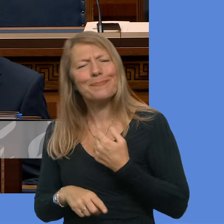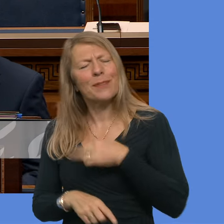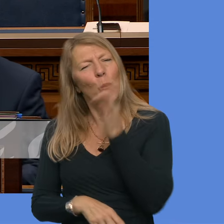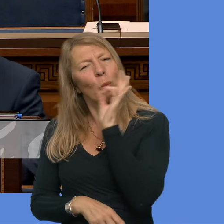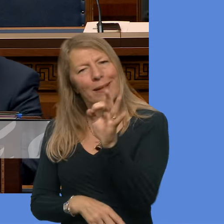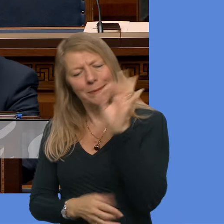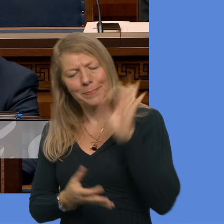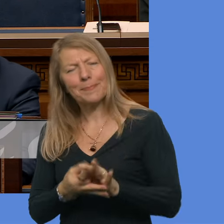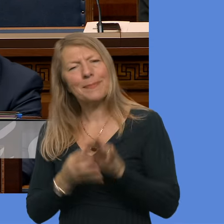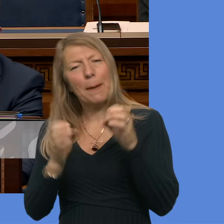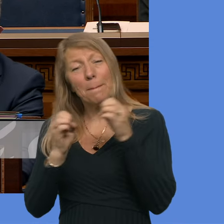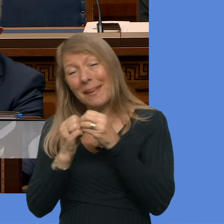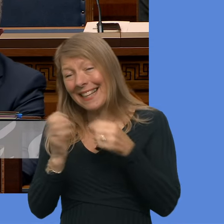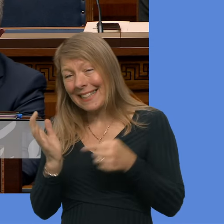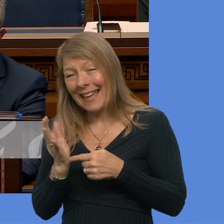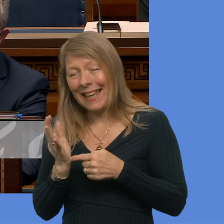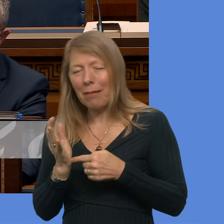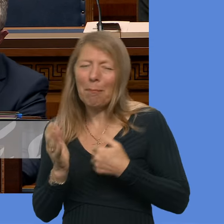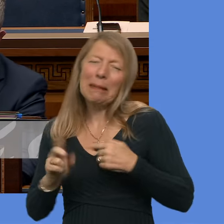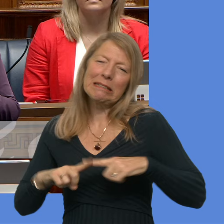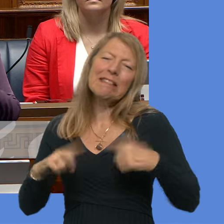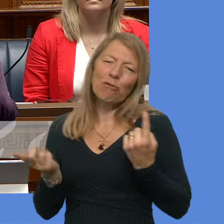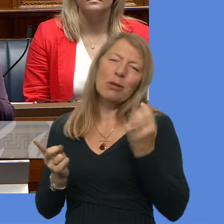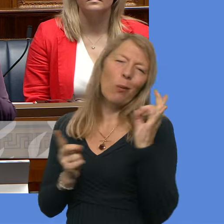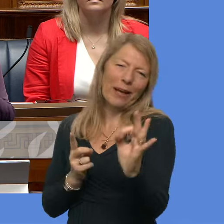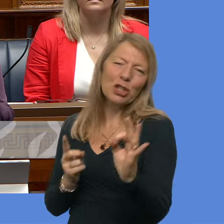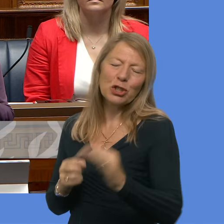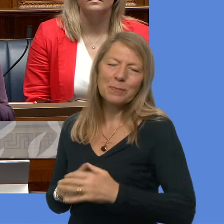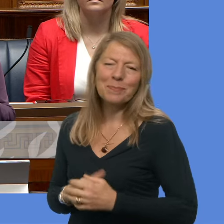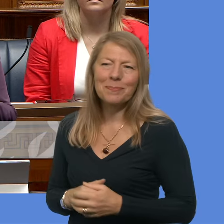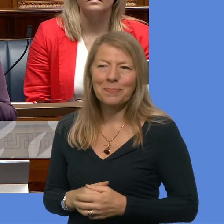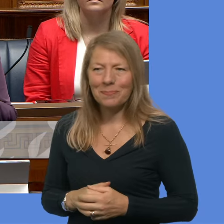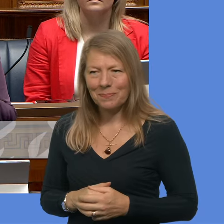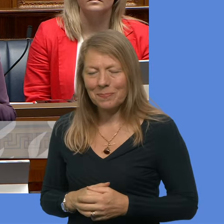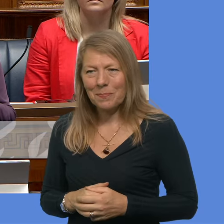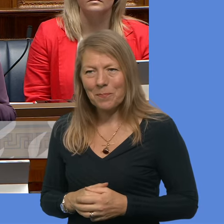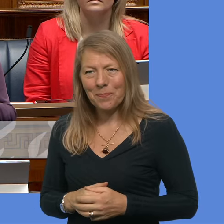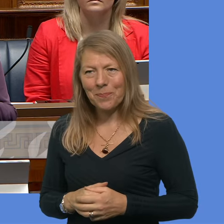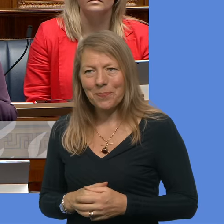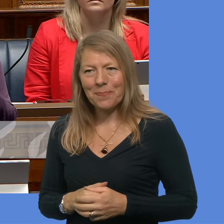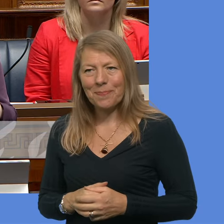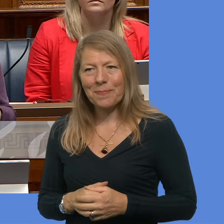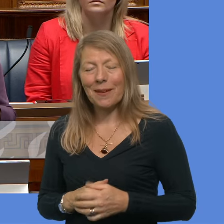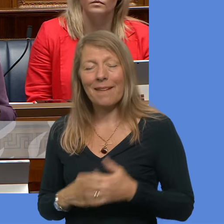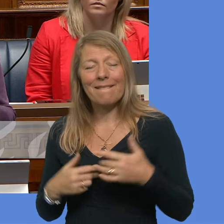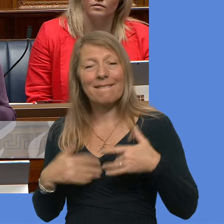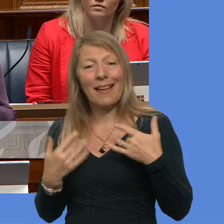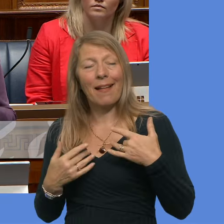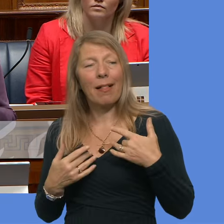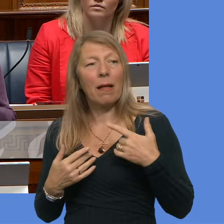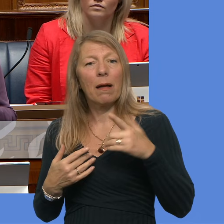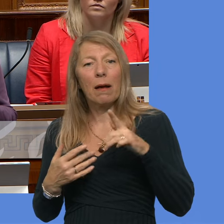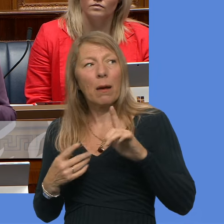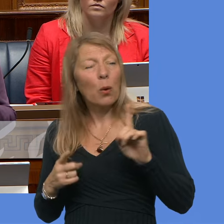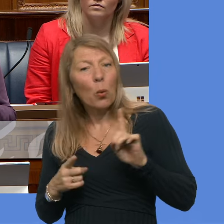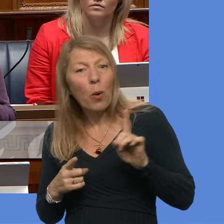in a different way. I would actually say the extension has actually created further uncertainty for the